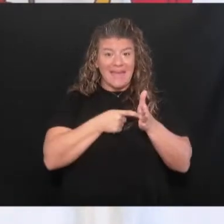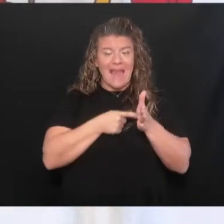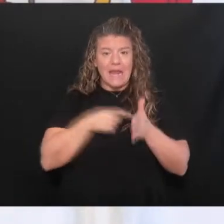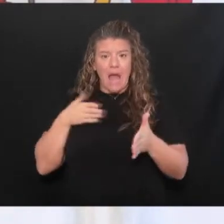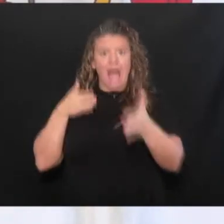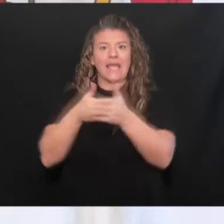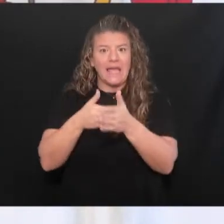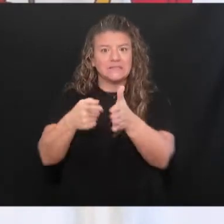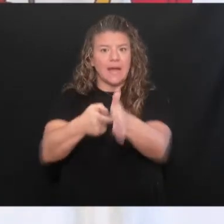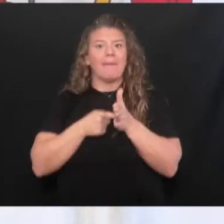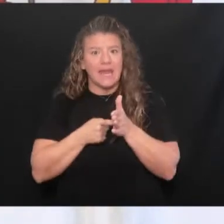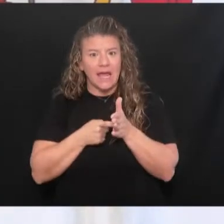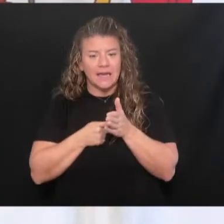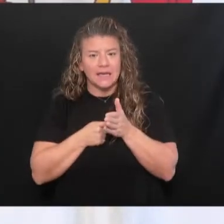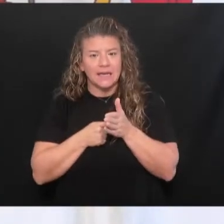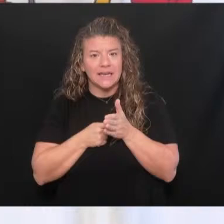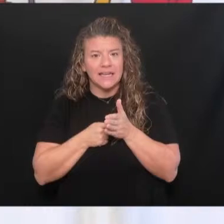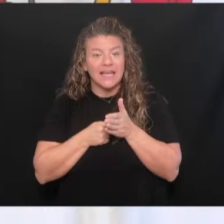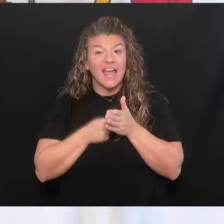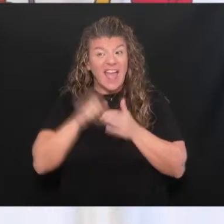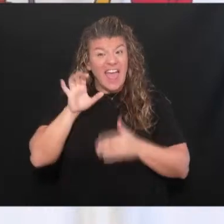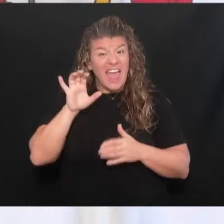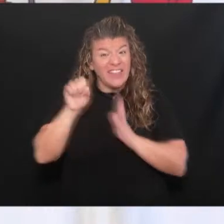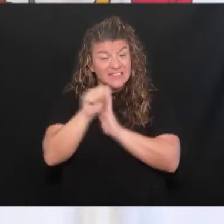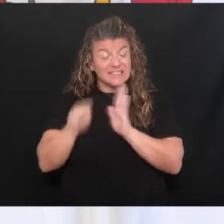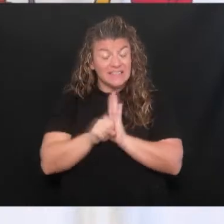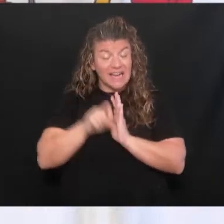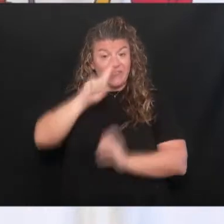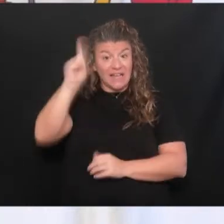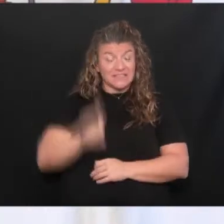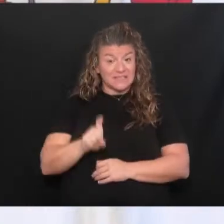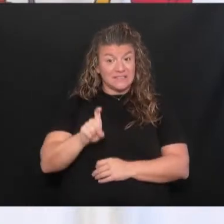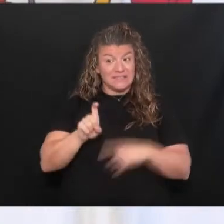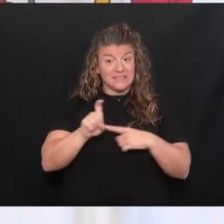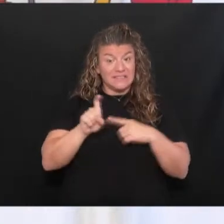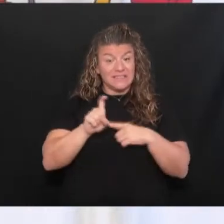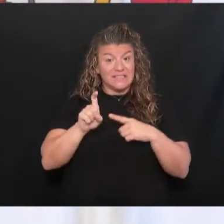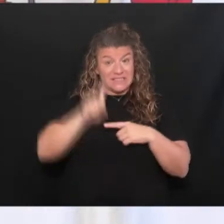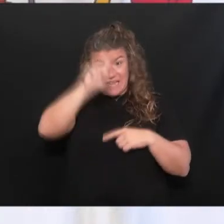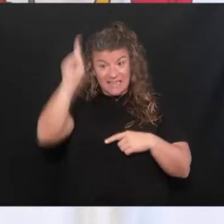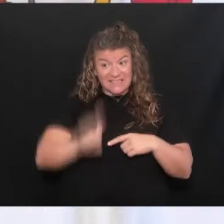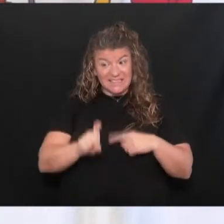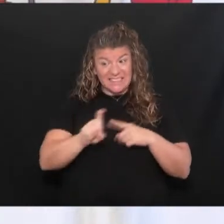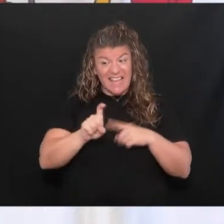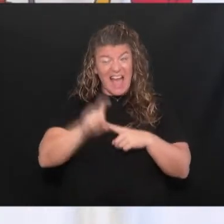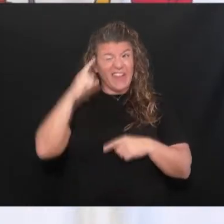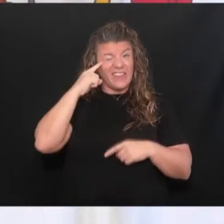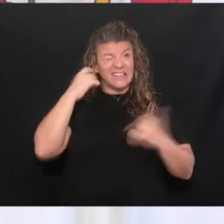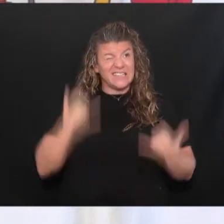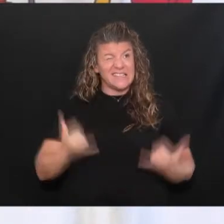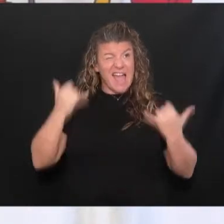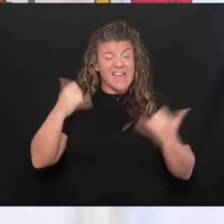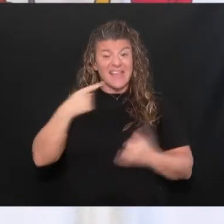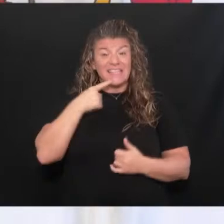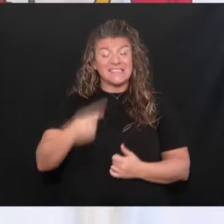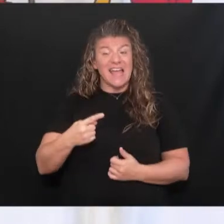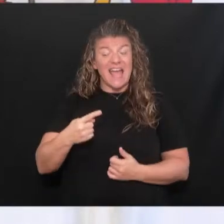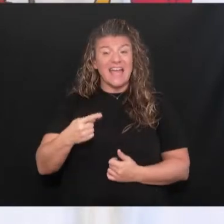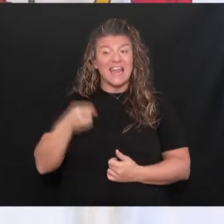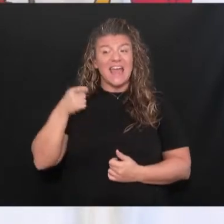mandate, and in the state of Texas, I think today said that they're bringing